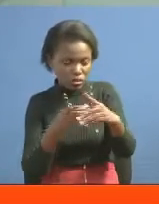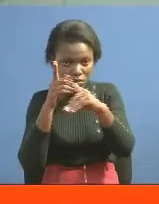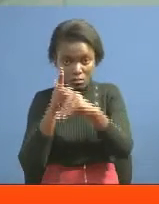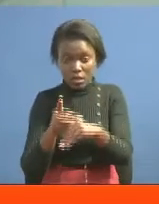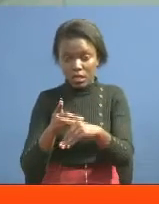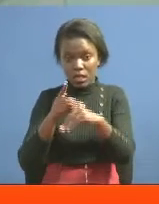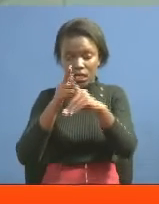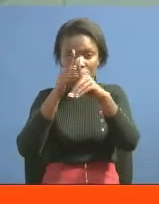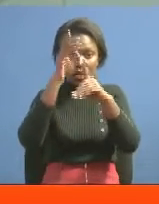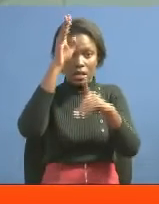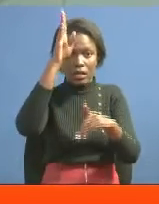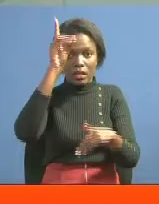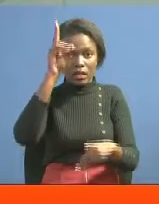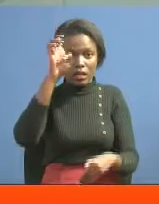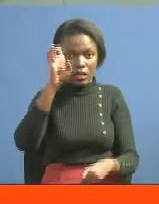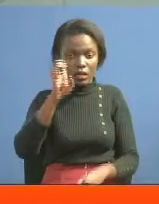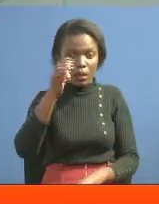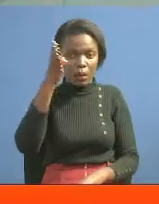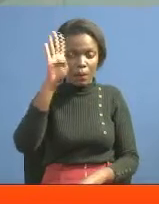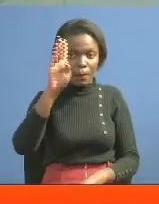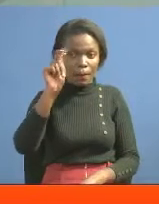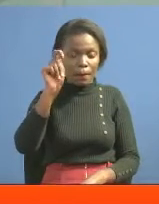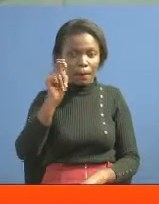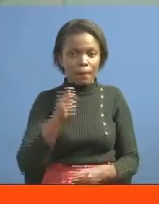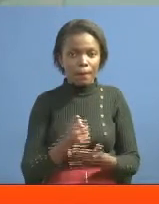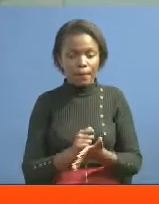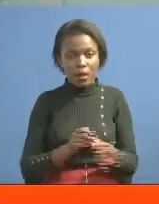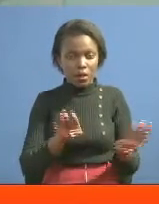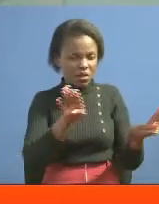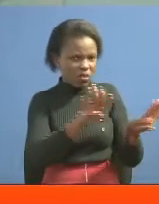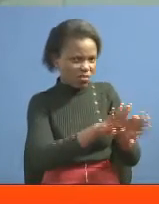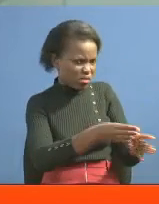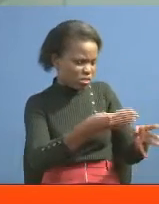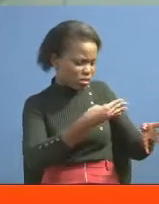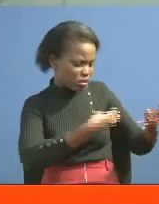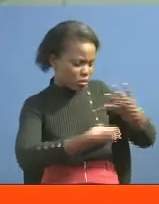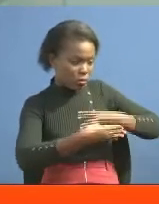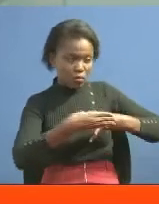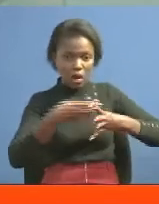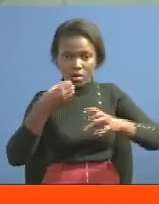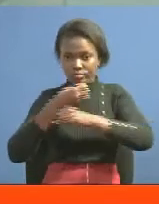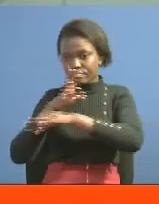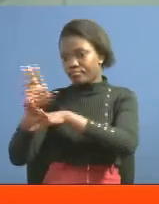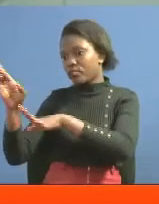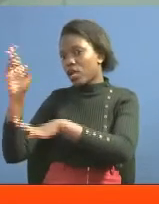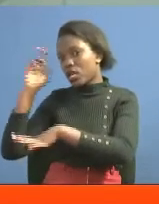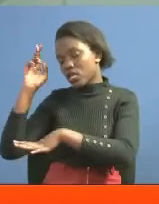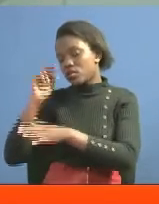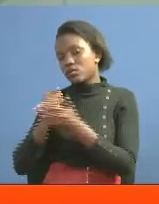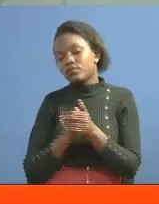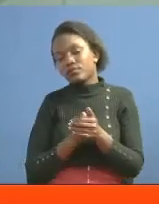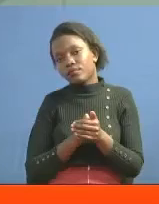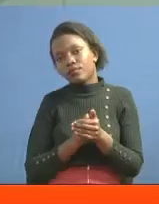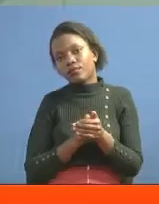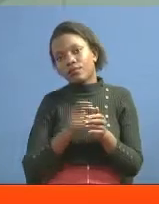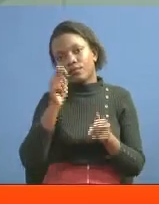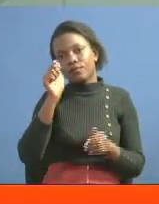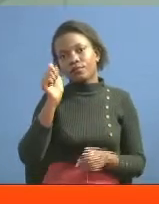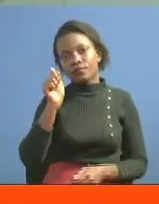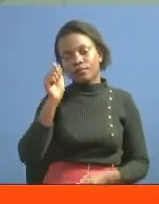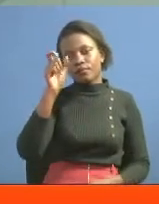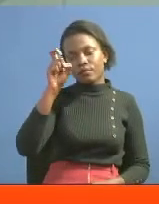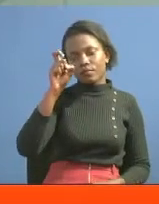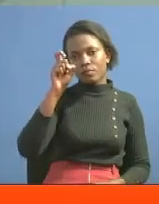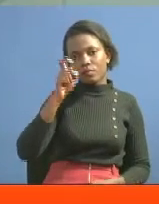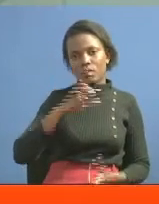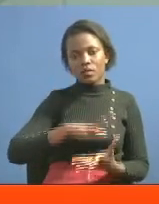debts, because obviously with the close down of businesses due to COVID, of course, the tax money will not raise